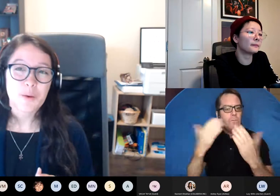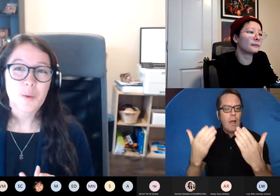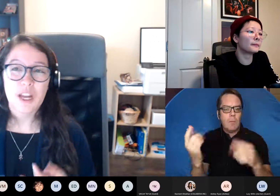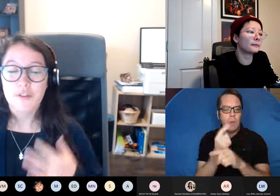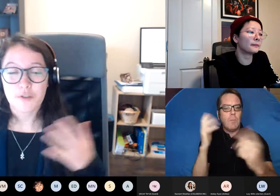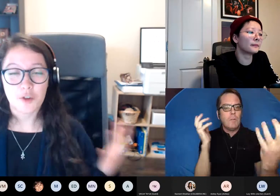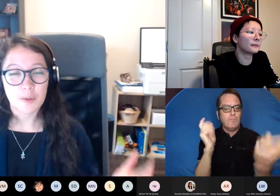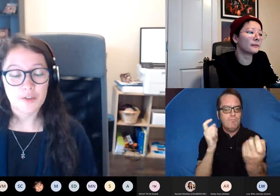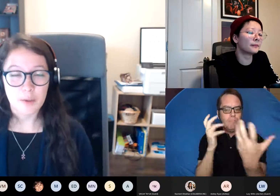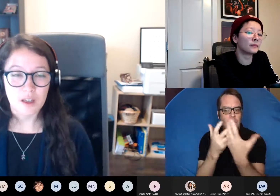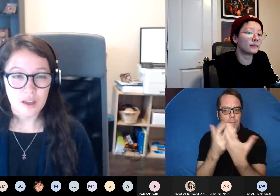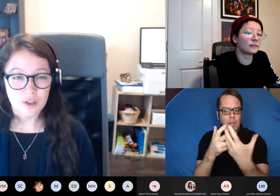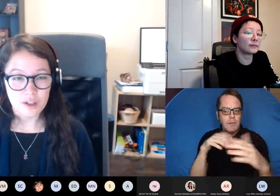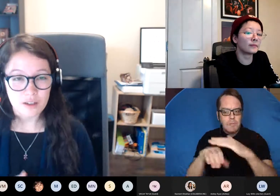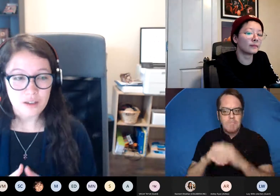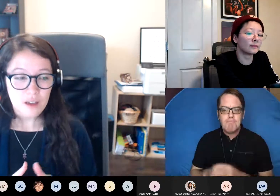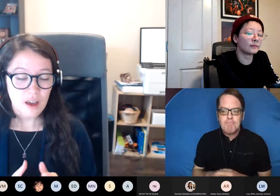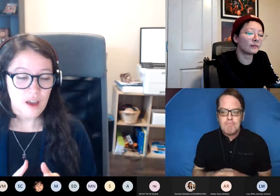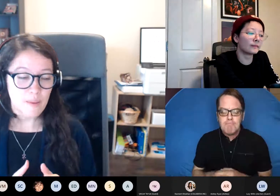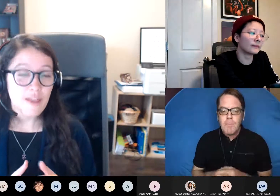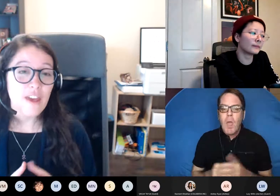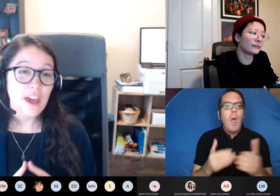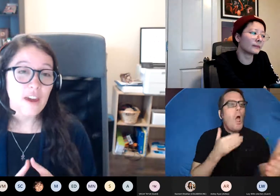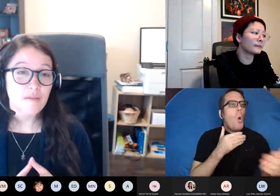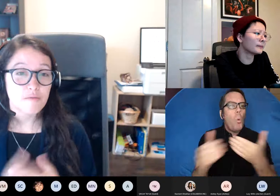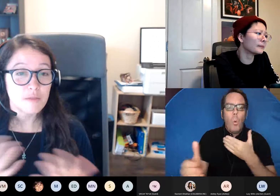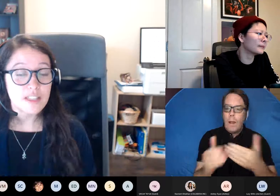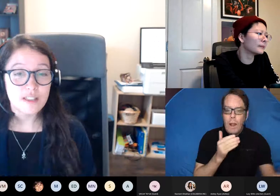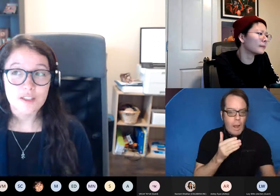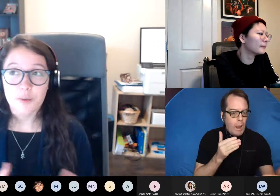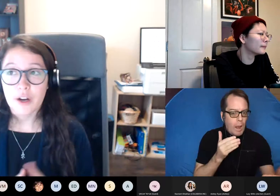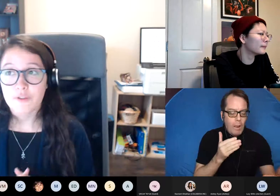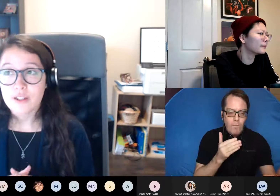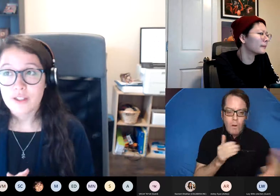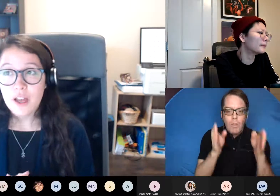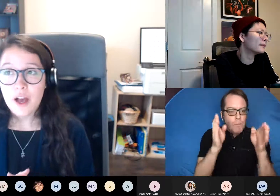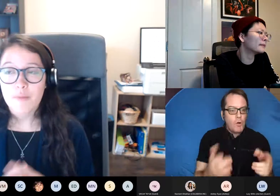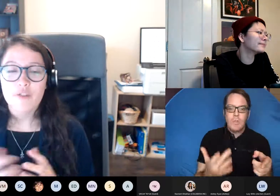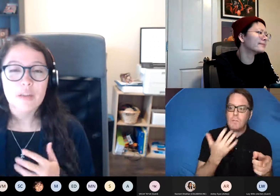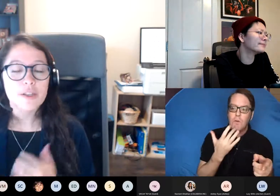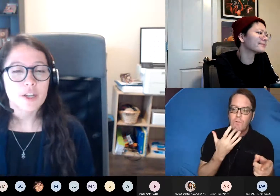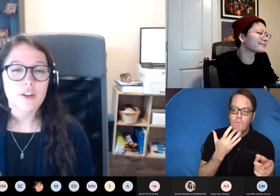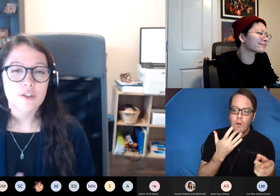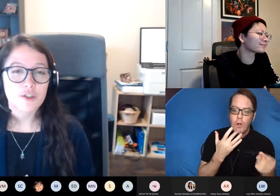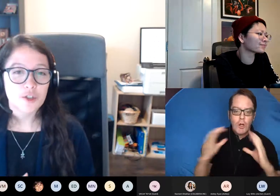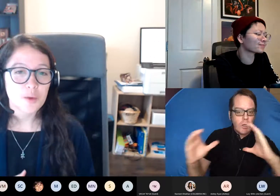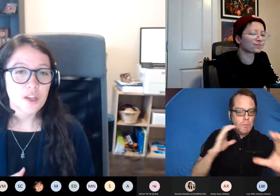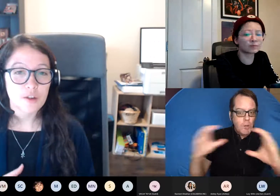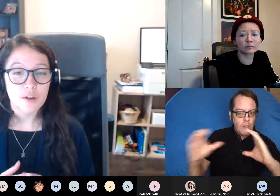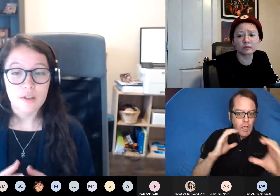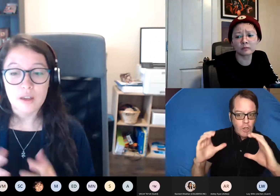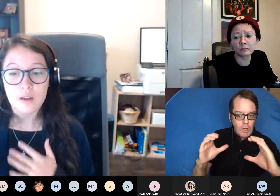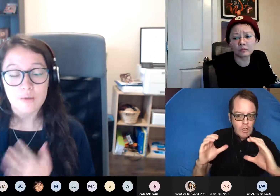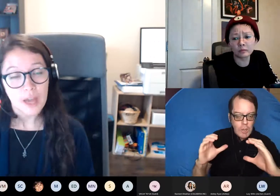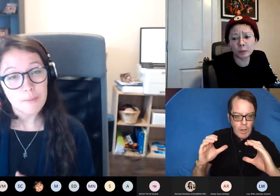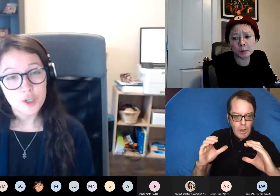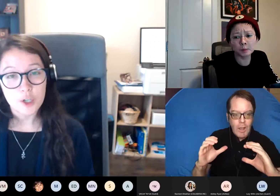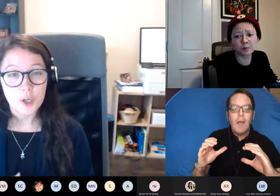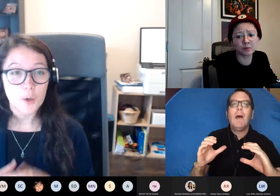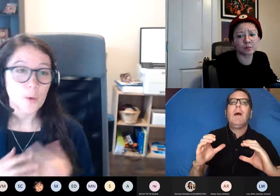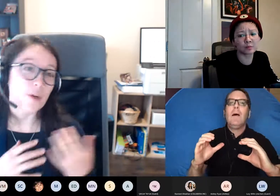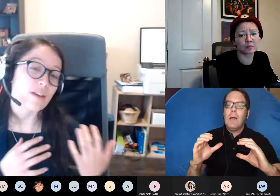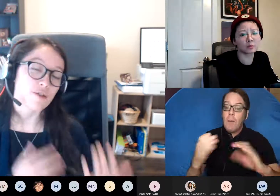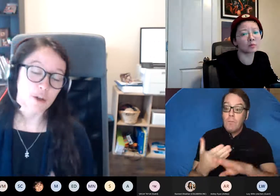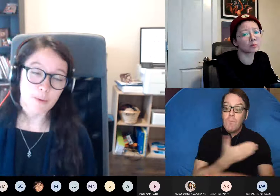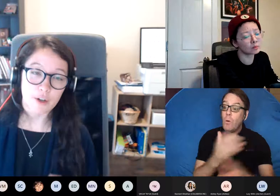Secondly, whatever form of communication they list as their preference, provide materials to either the